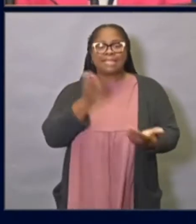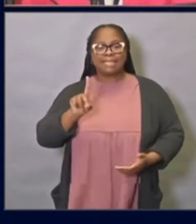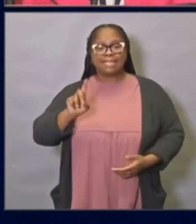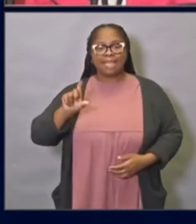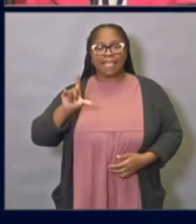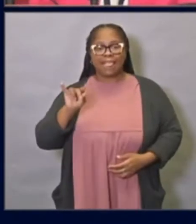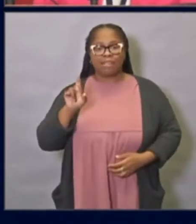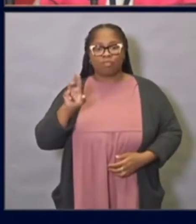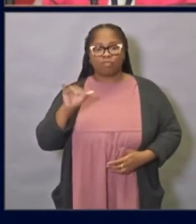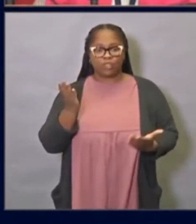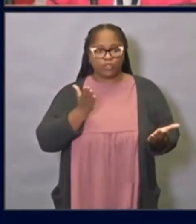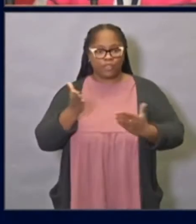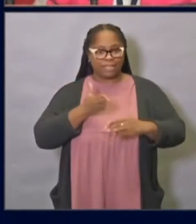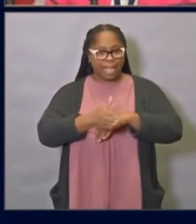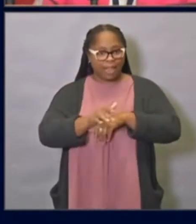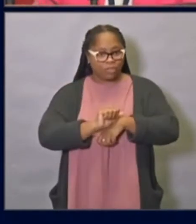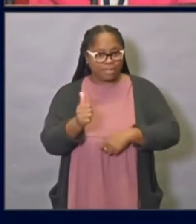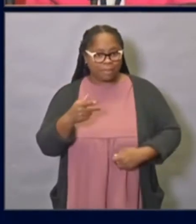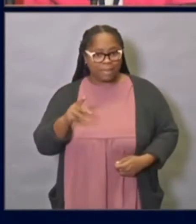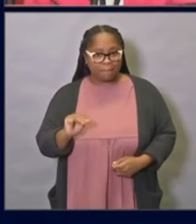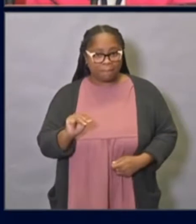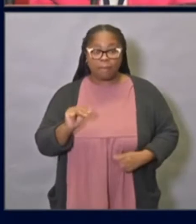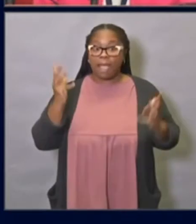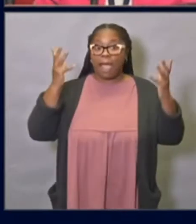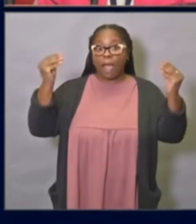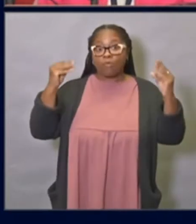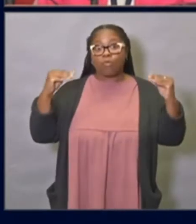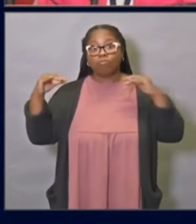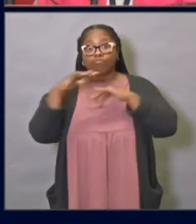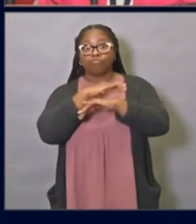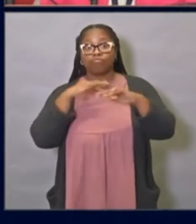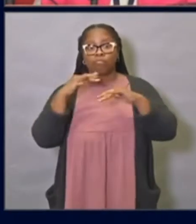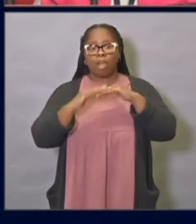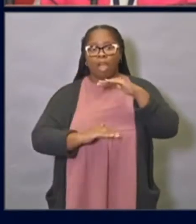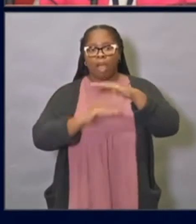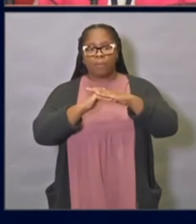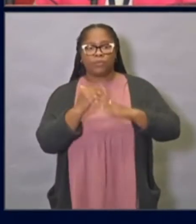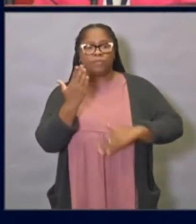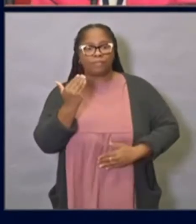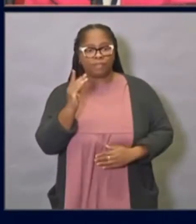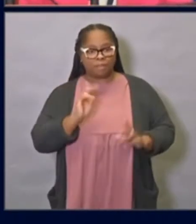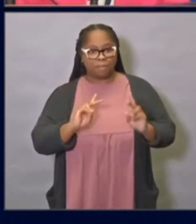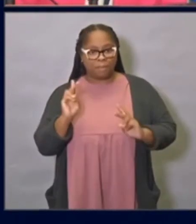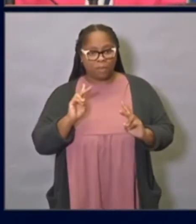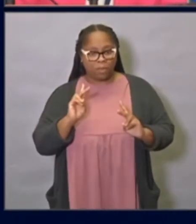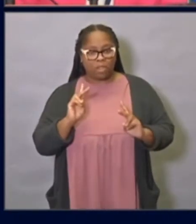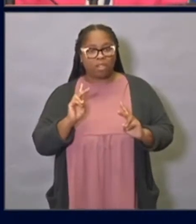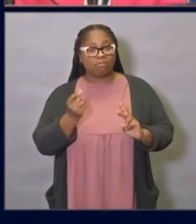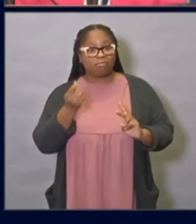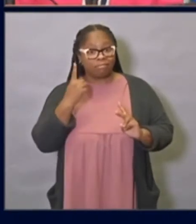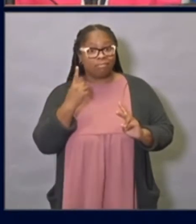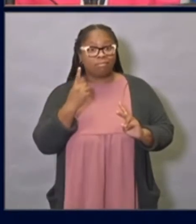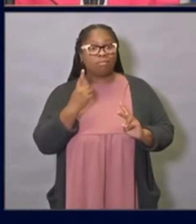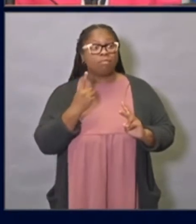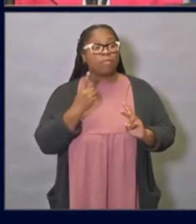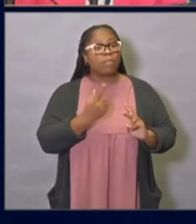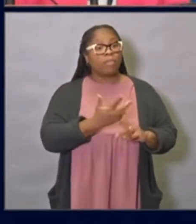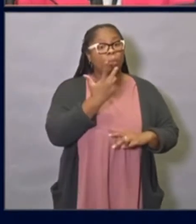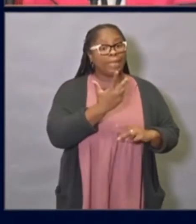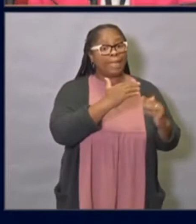p.m. Outdoor gatherings may only include 15 people who are members of no more than 3